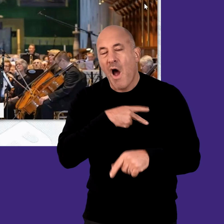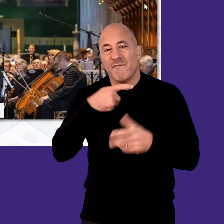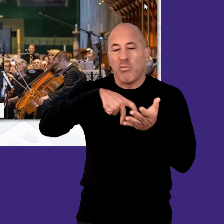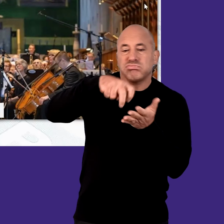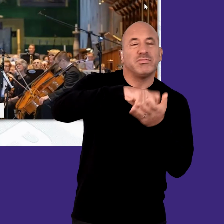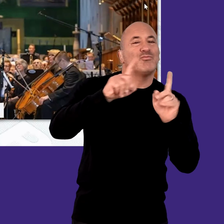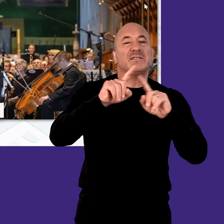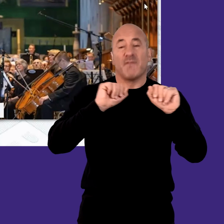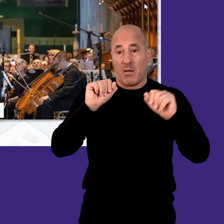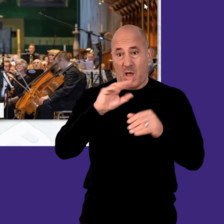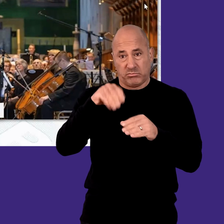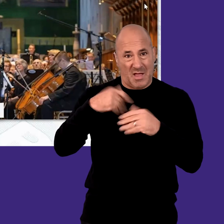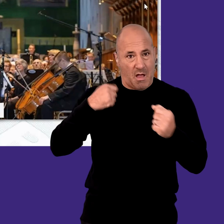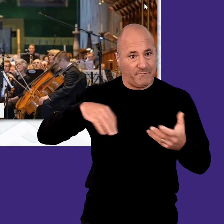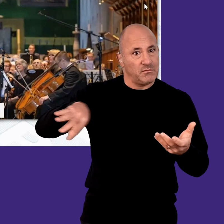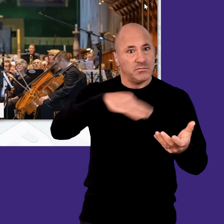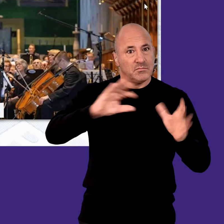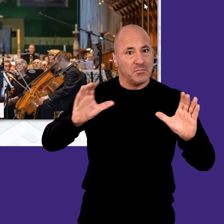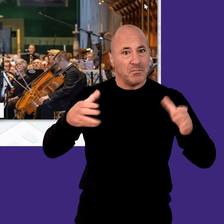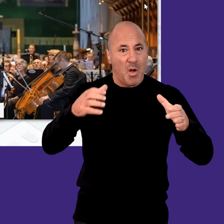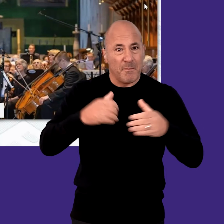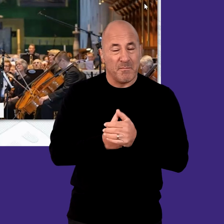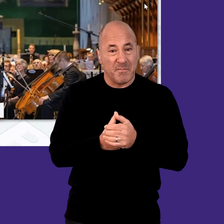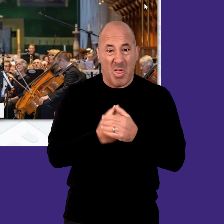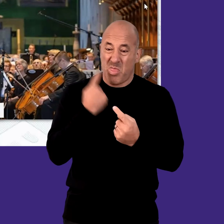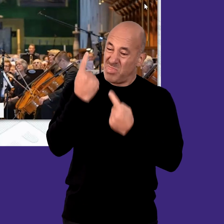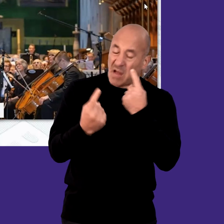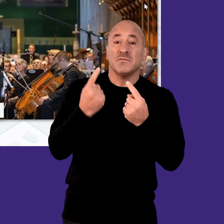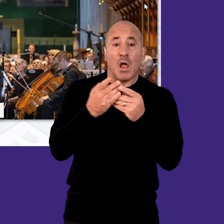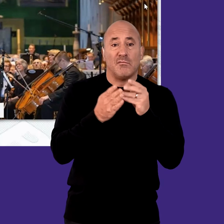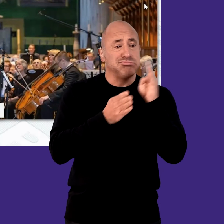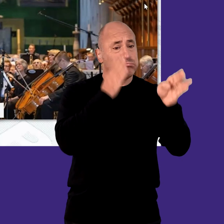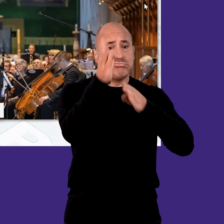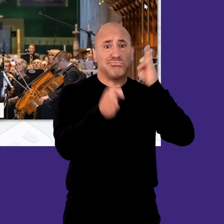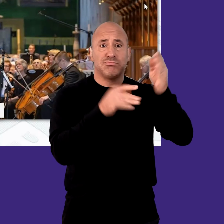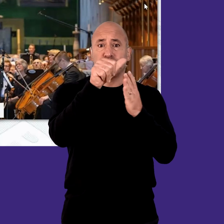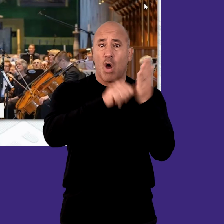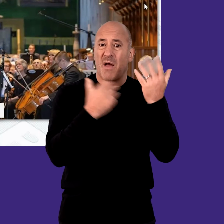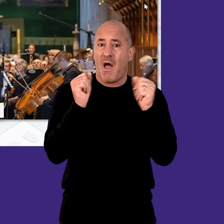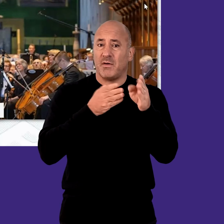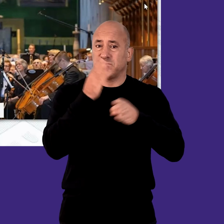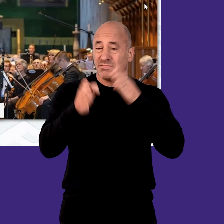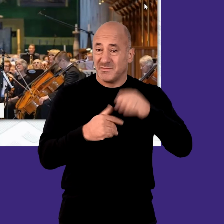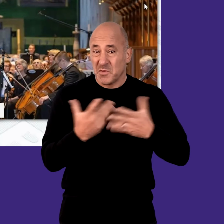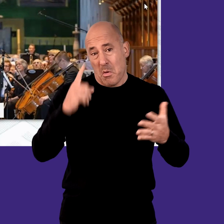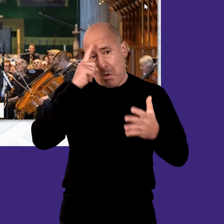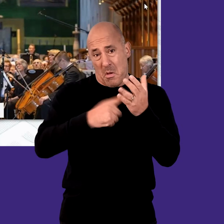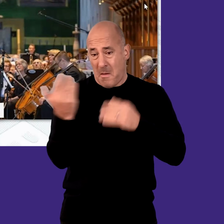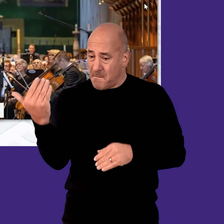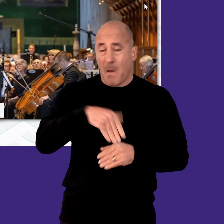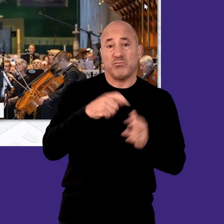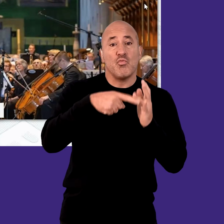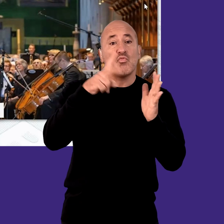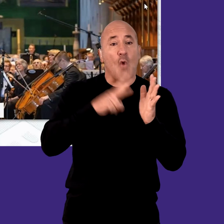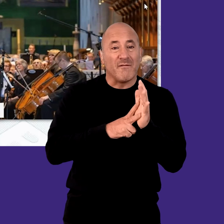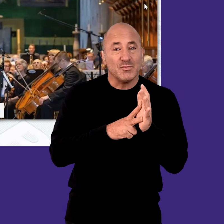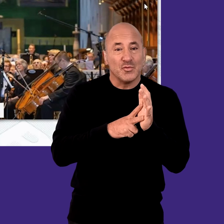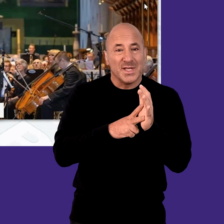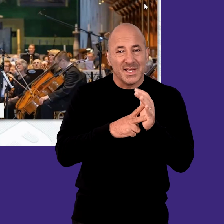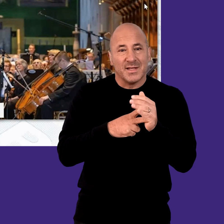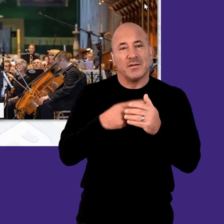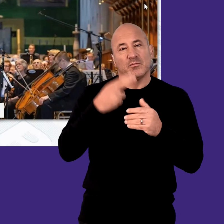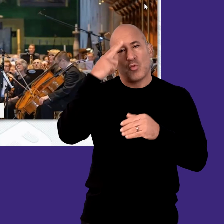made up of entirely voluntary musicians who also happen to work for the police in some capacity. And they also do outreach programs.